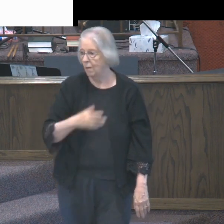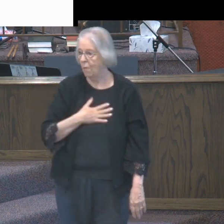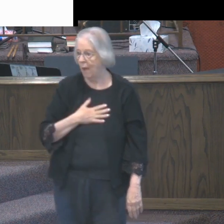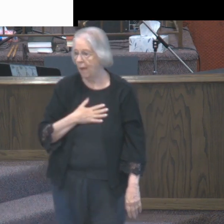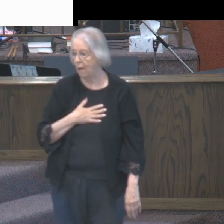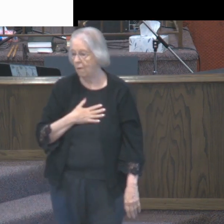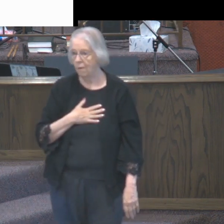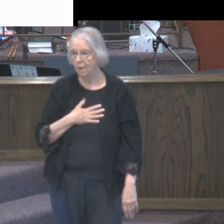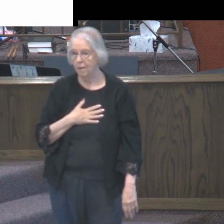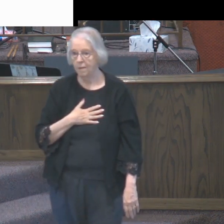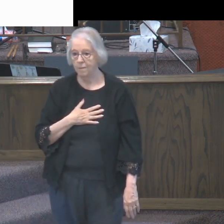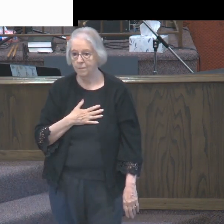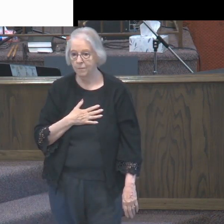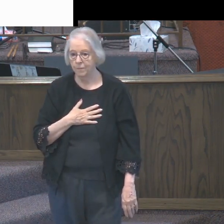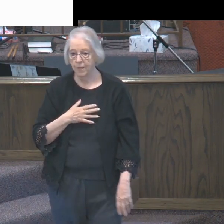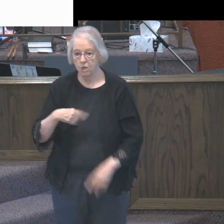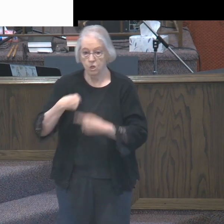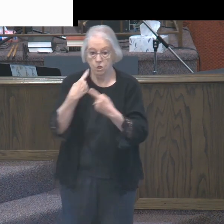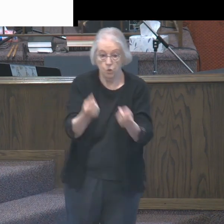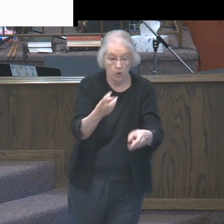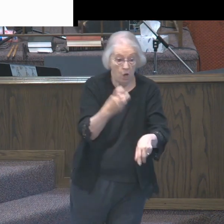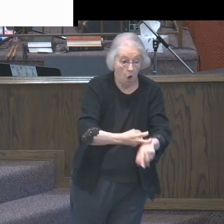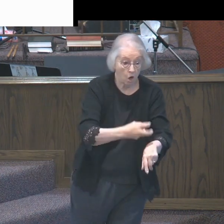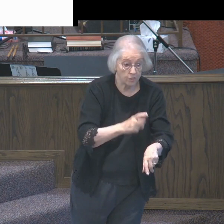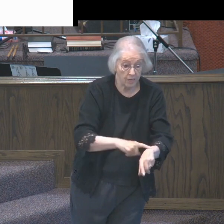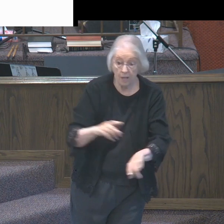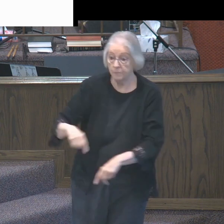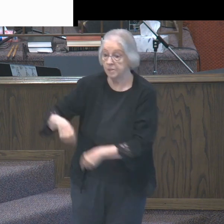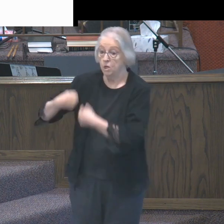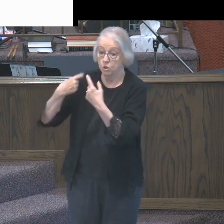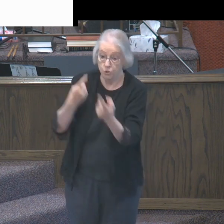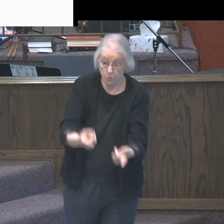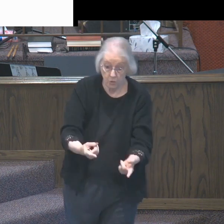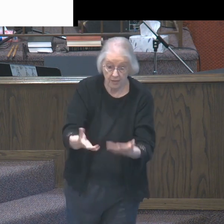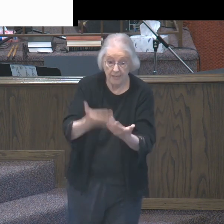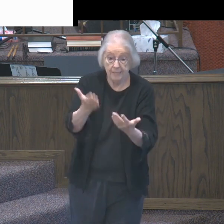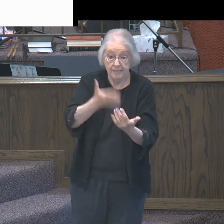said. It finishes our faith.